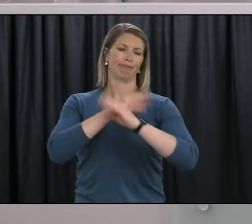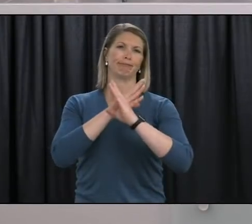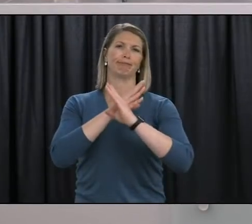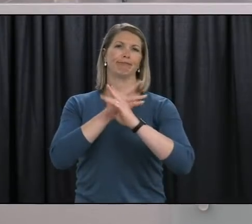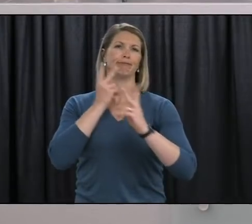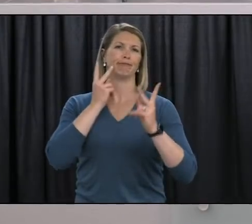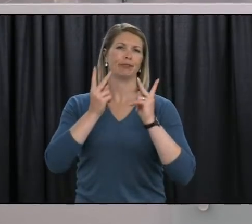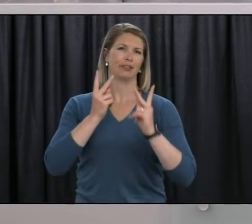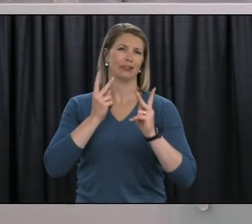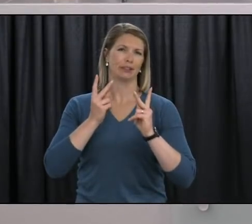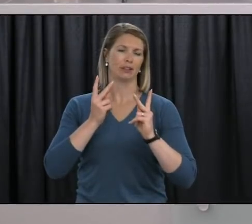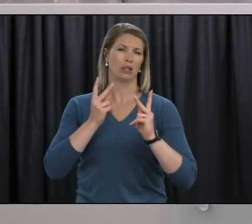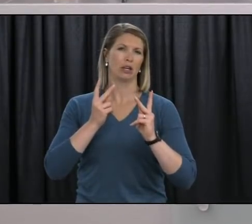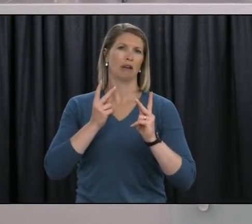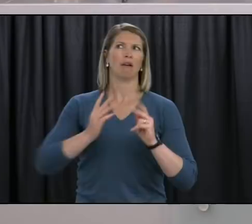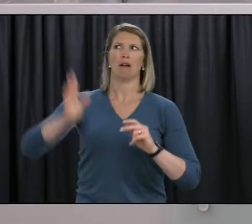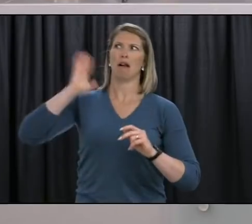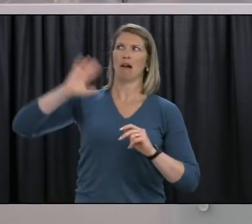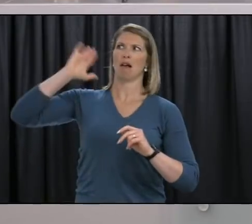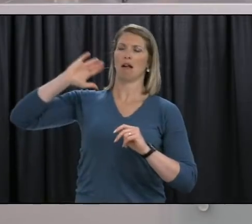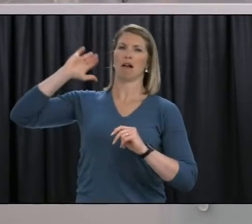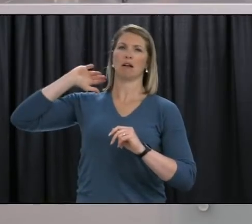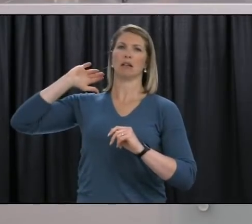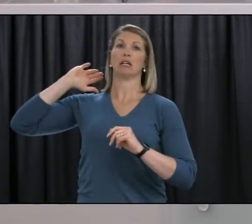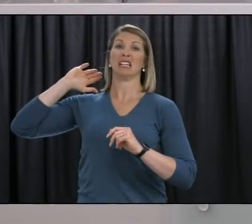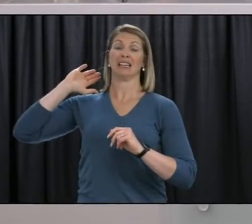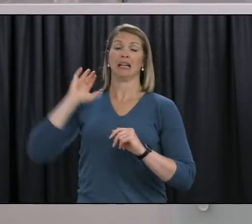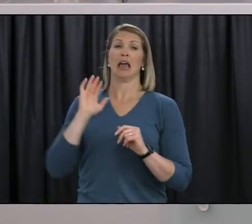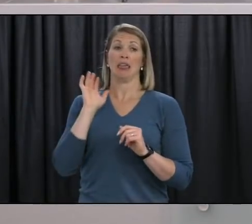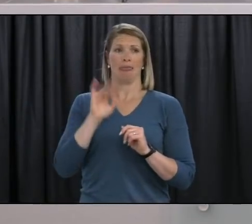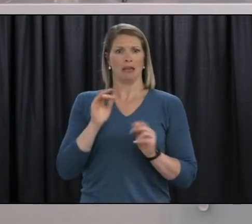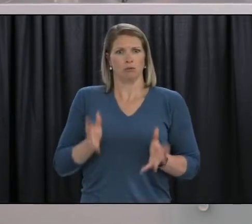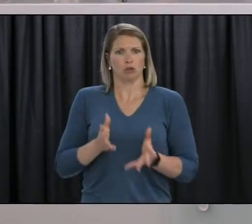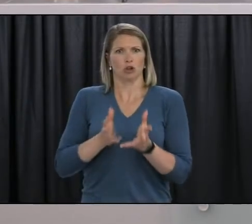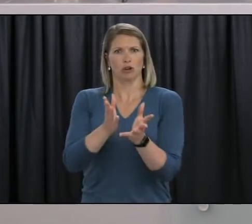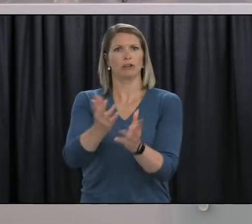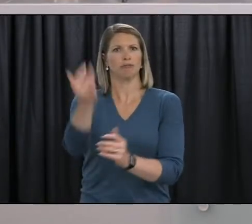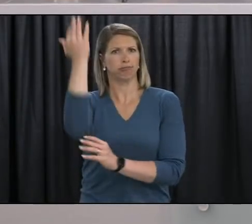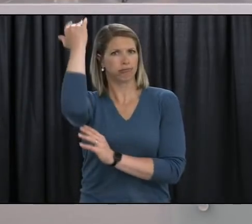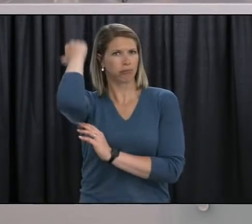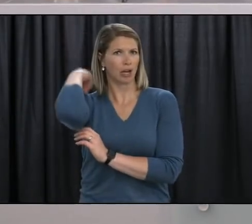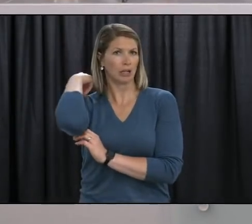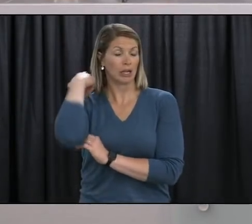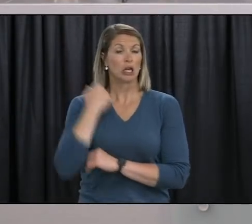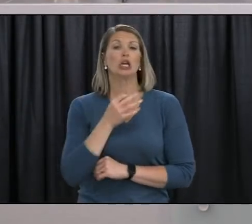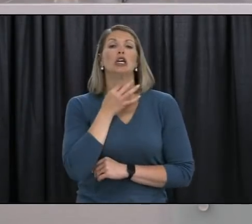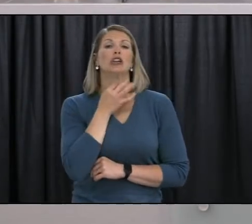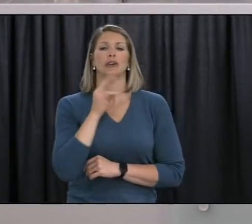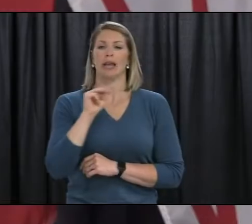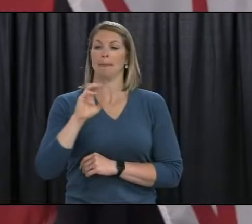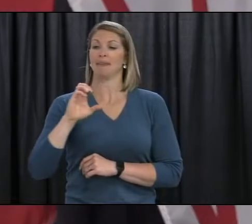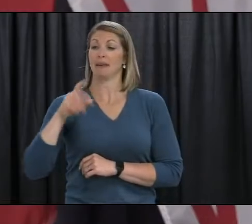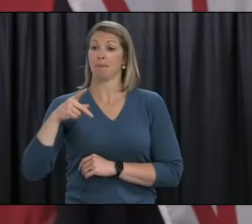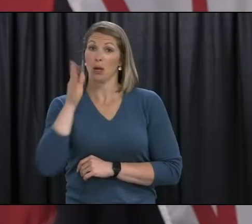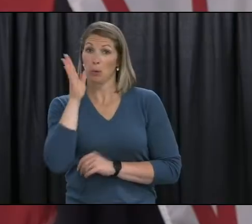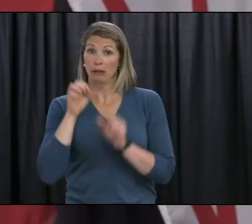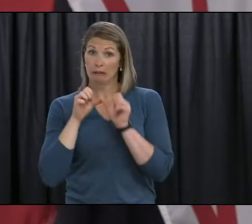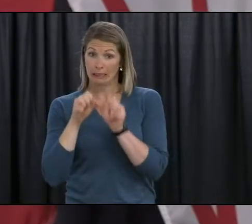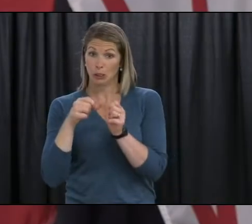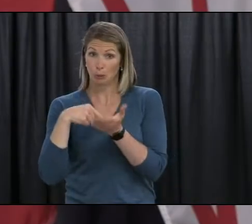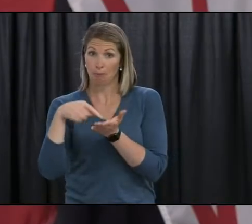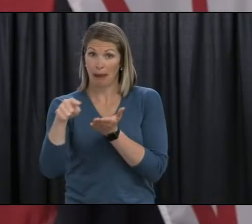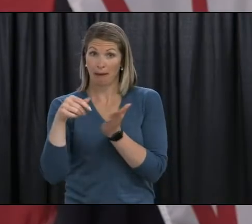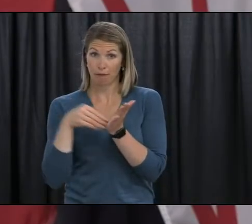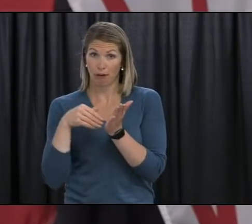orders. We're just wondering, will MCP continue to cover these virtual visits even after the pandemic slows down? I think this was something that